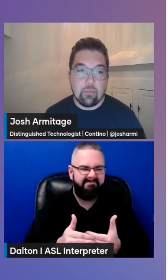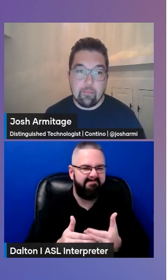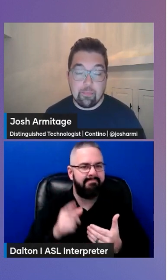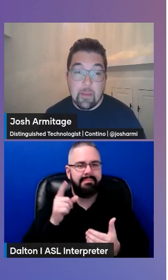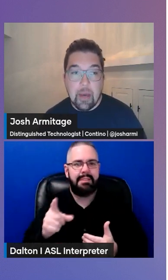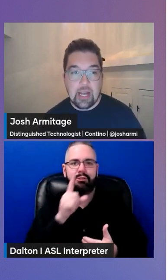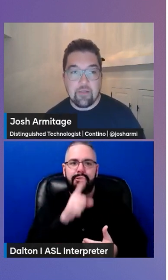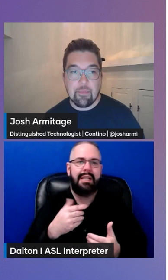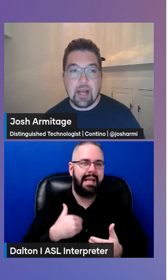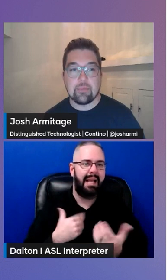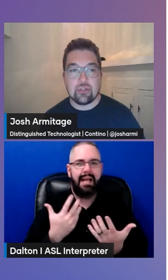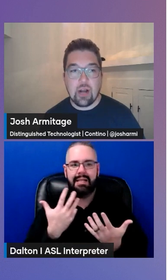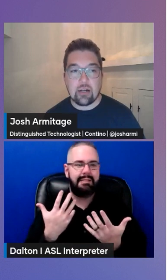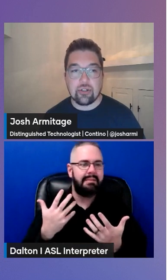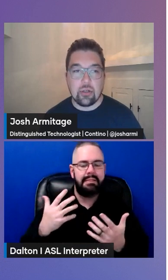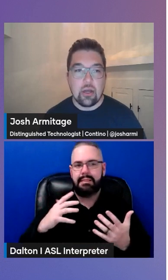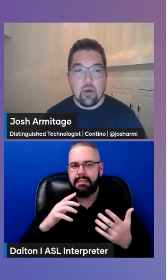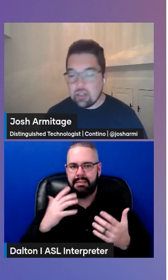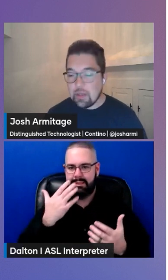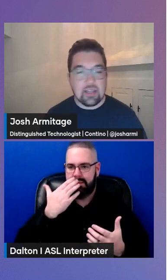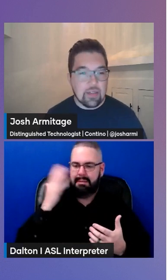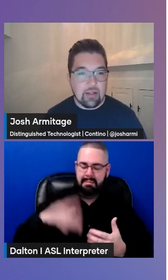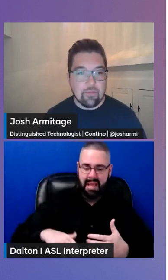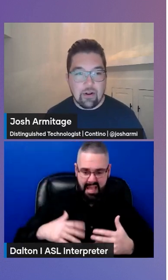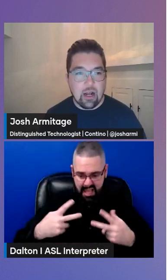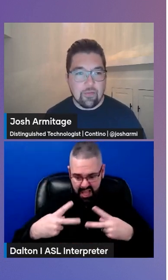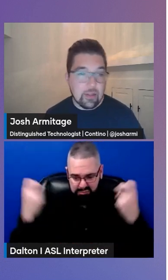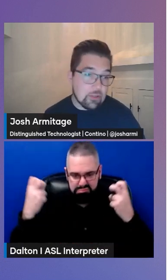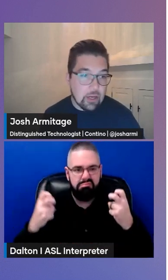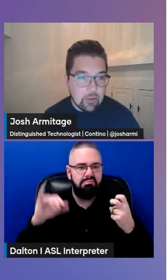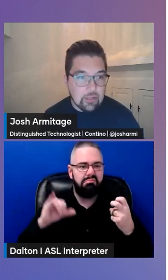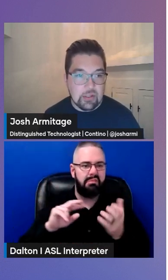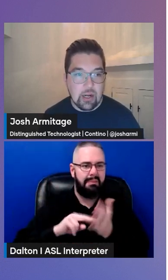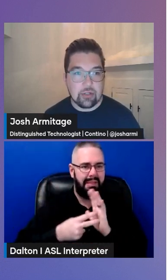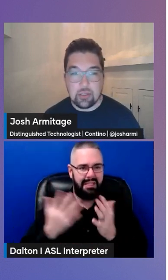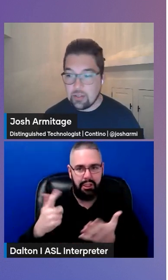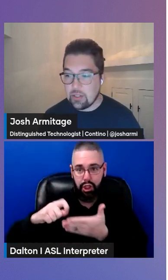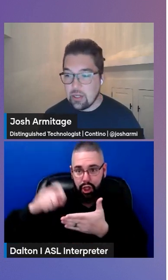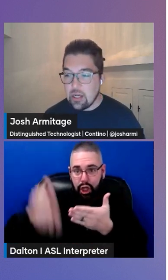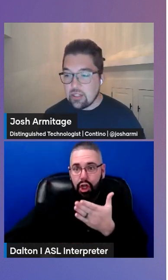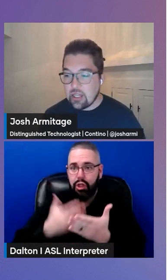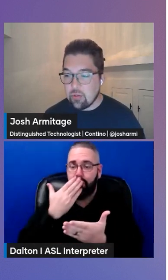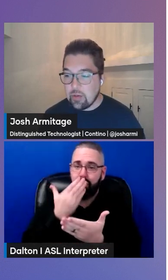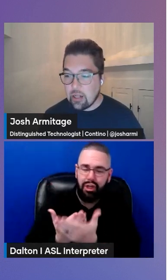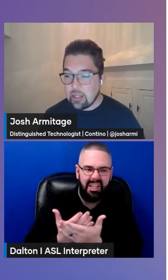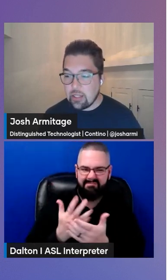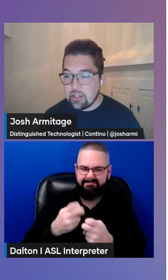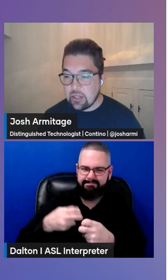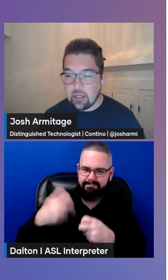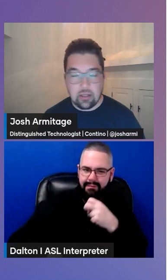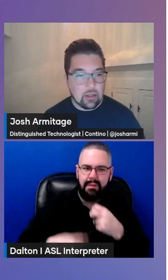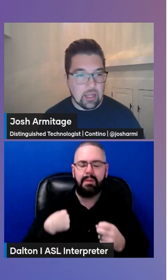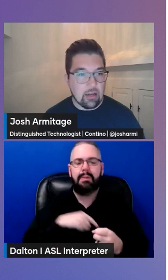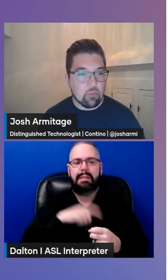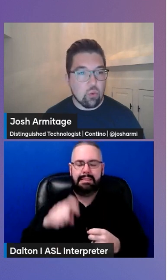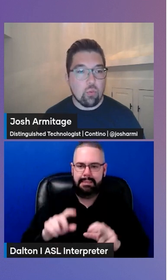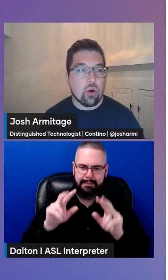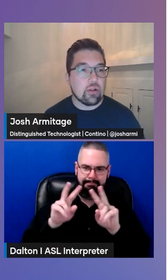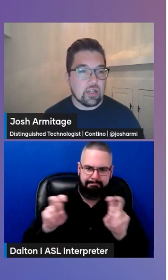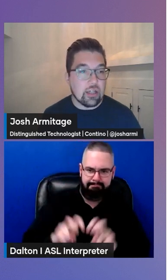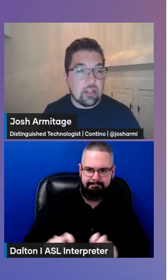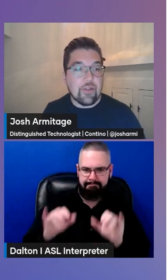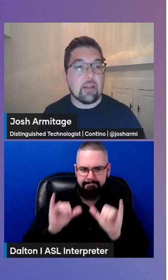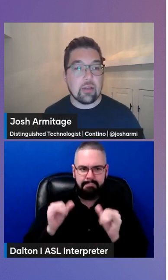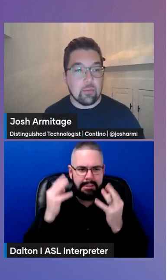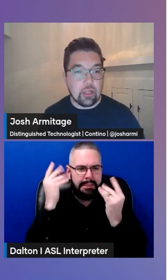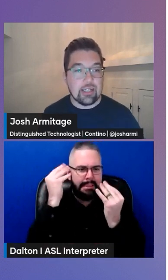of the pain of a bad abstraction, which makes it then very hard for them to write good abstractions. So that's where we kind of need to think, well, what